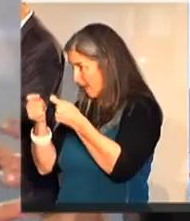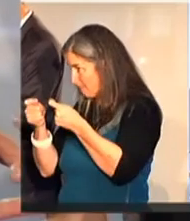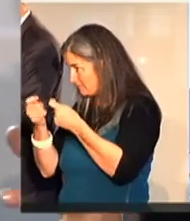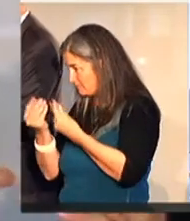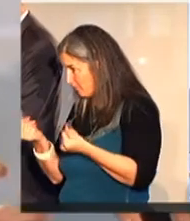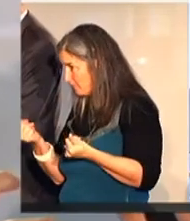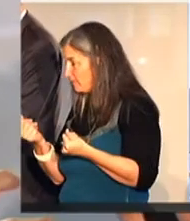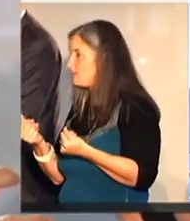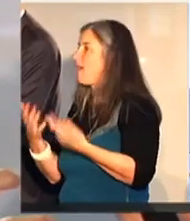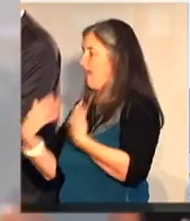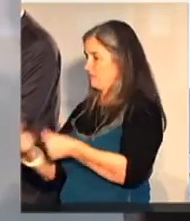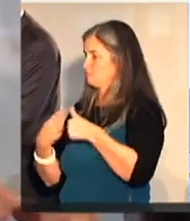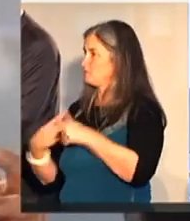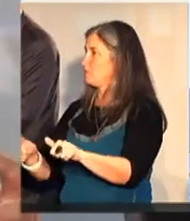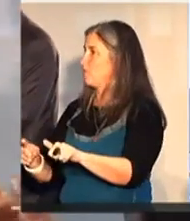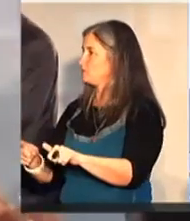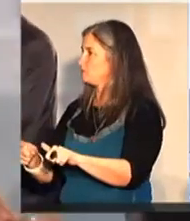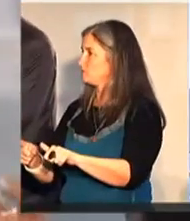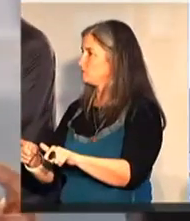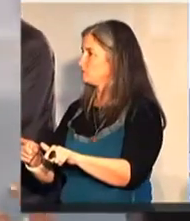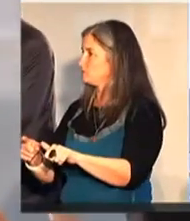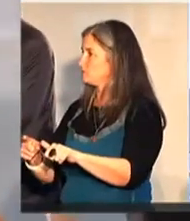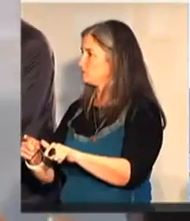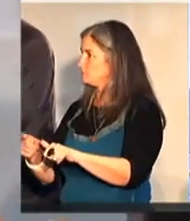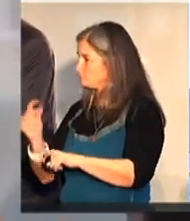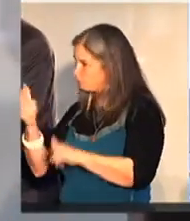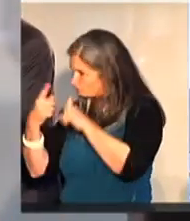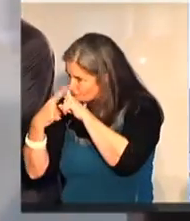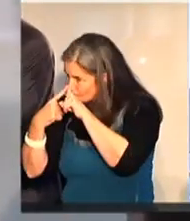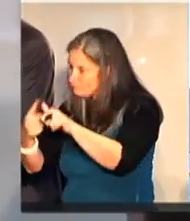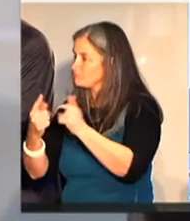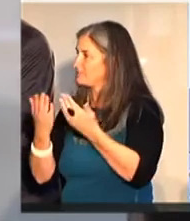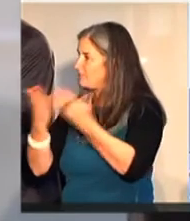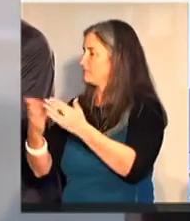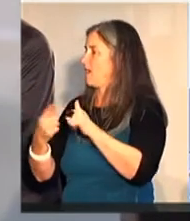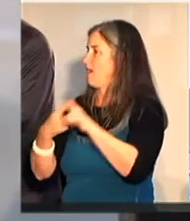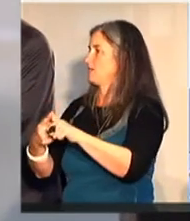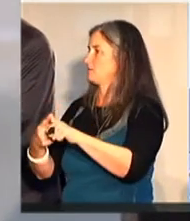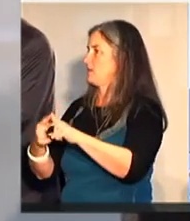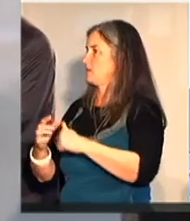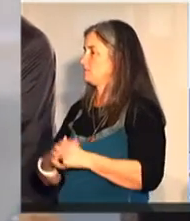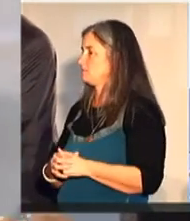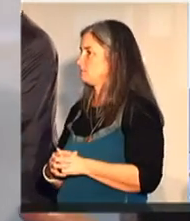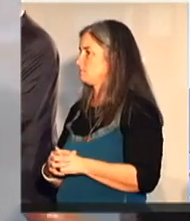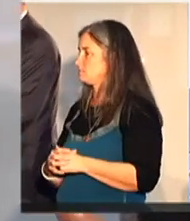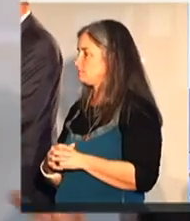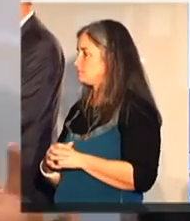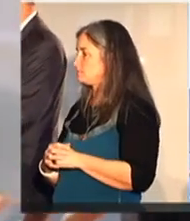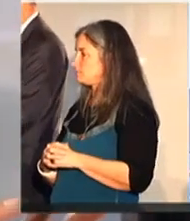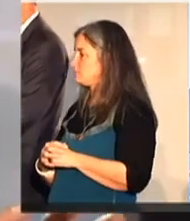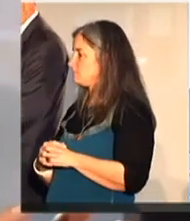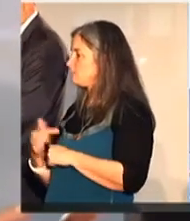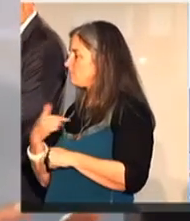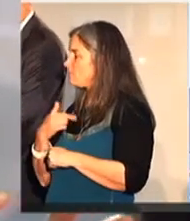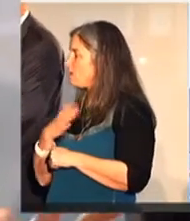a response to it and a visible response. So I would like to think and to